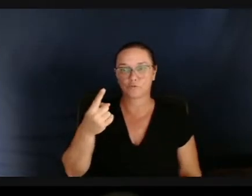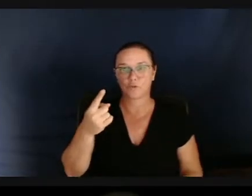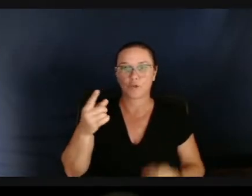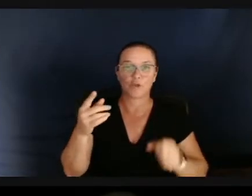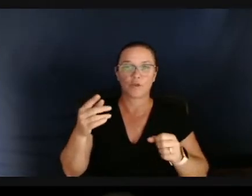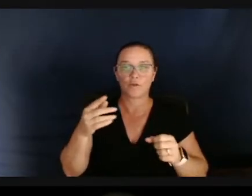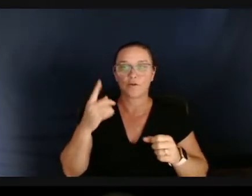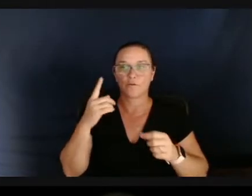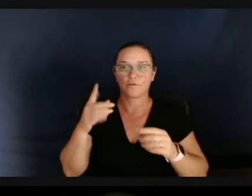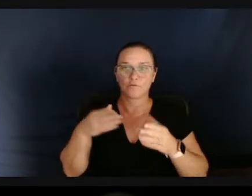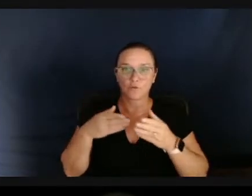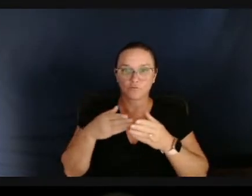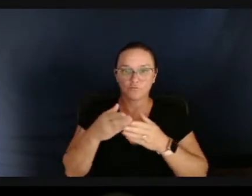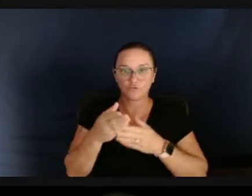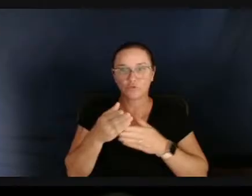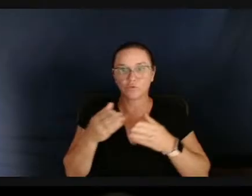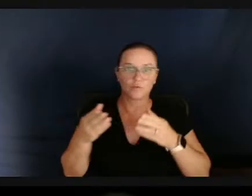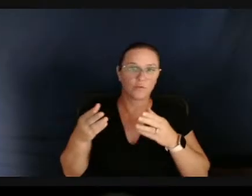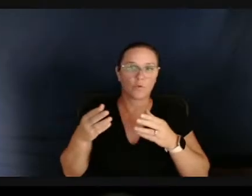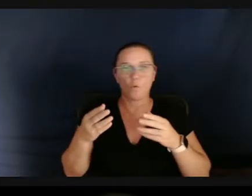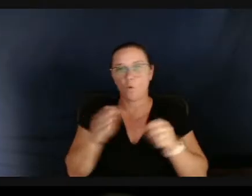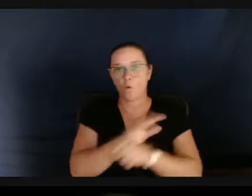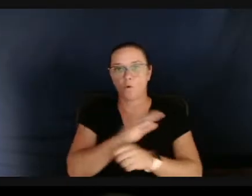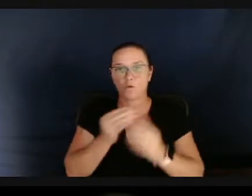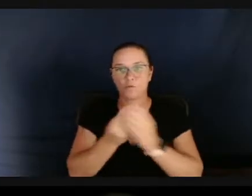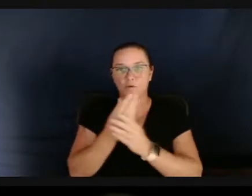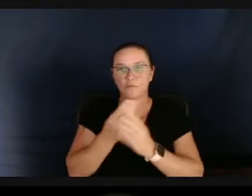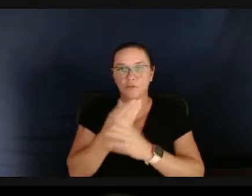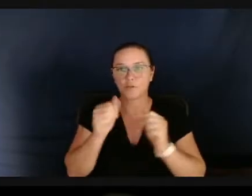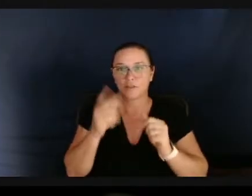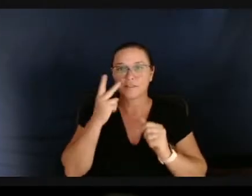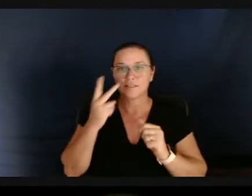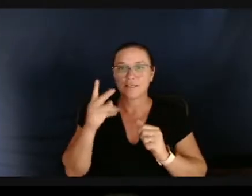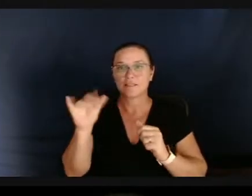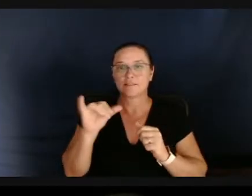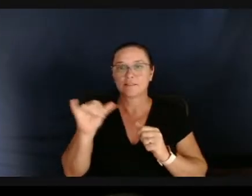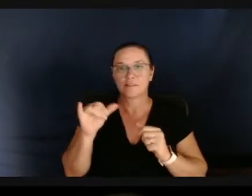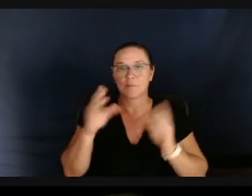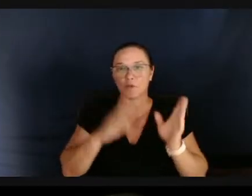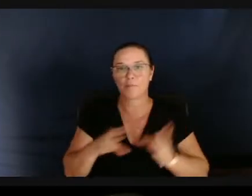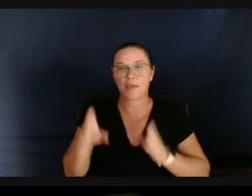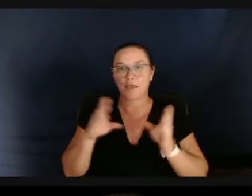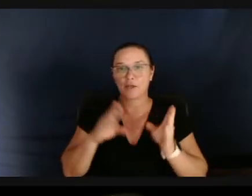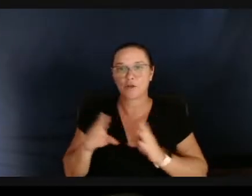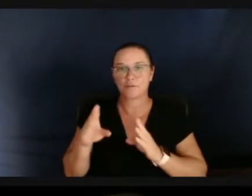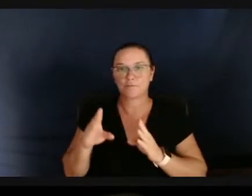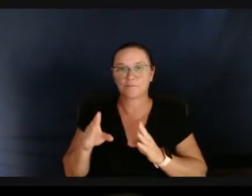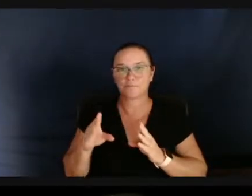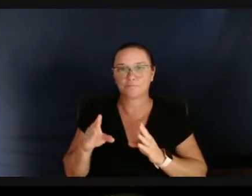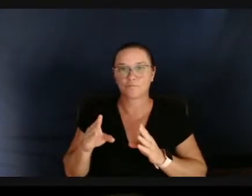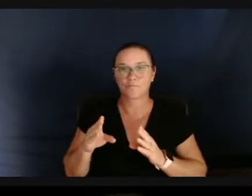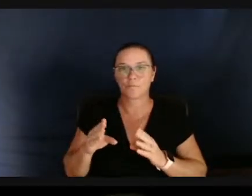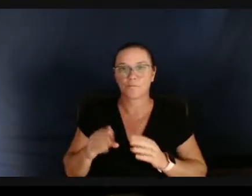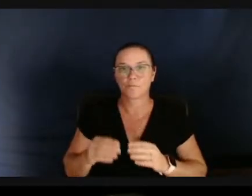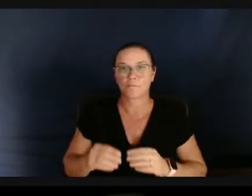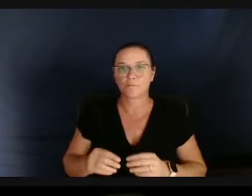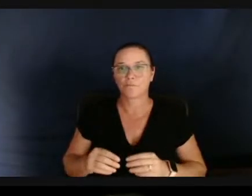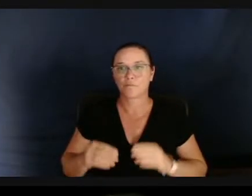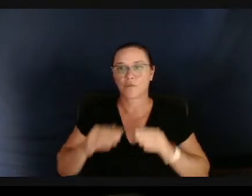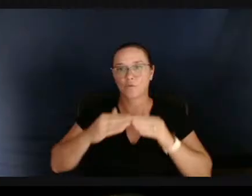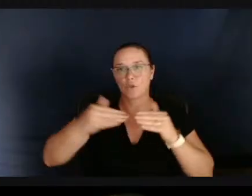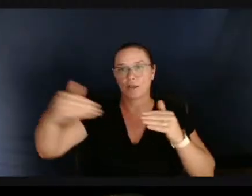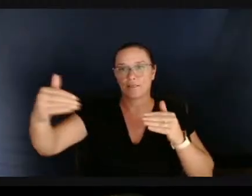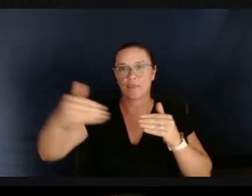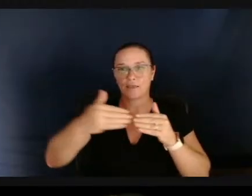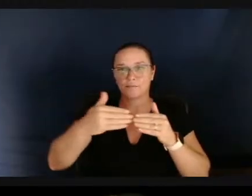eruption. So we can look at the similar patterns all through there, since we're just looking at this edge over here. Let's zoom it